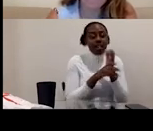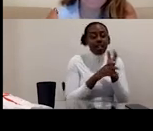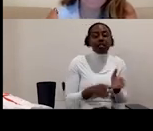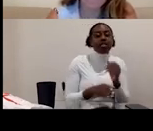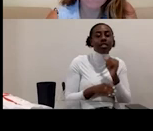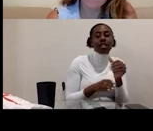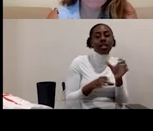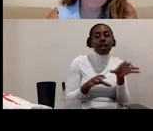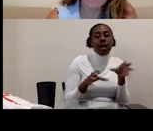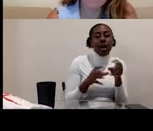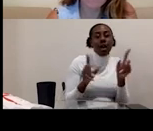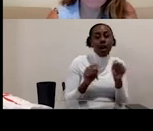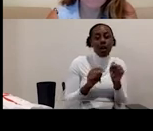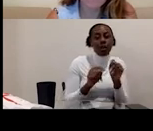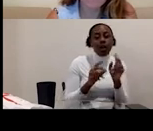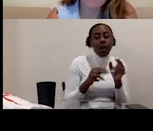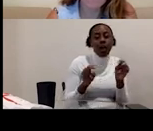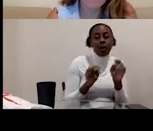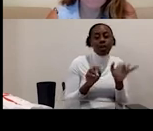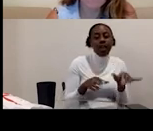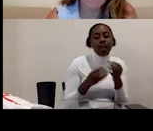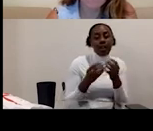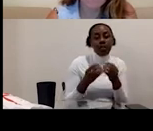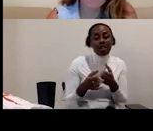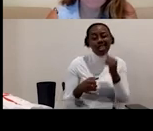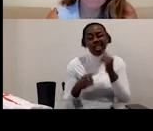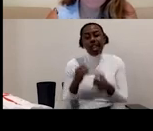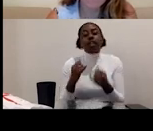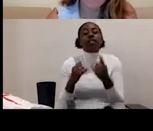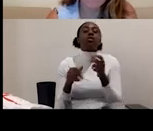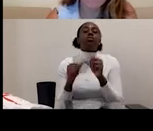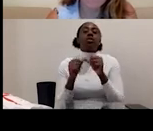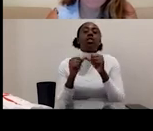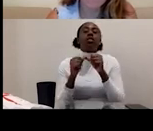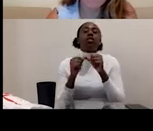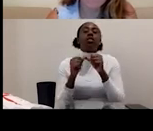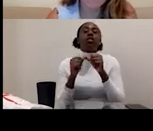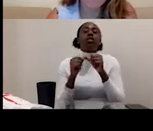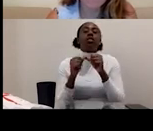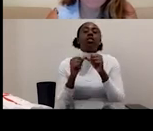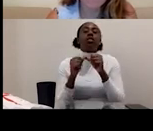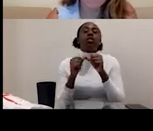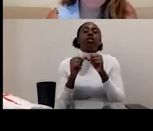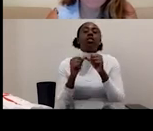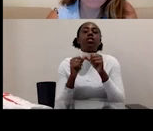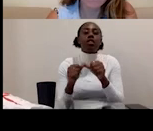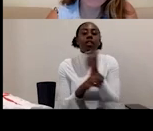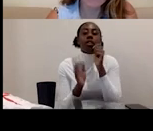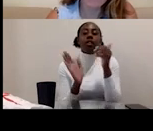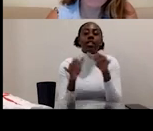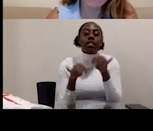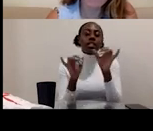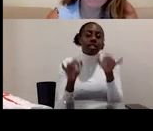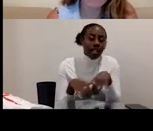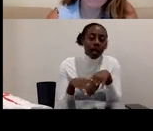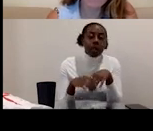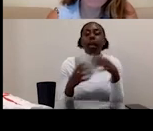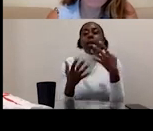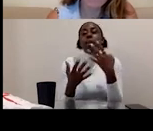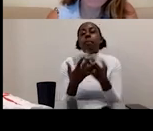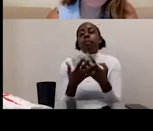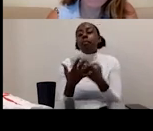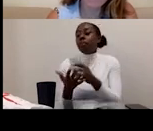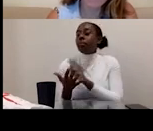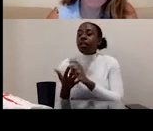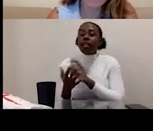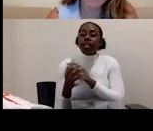here is that we're continuing to fight, you know, the racist system of the policing system and the carceral system. But now we're